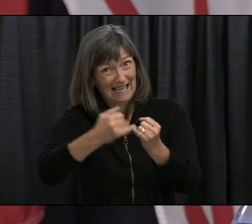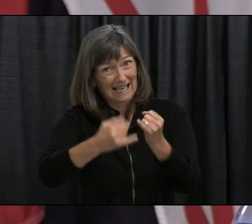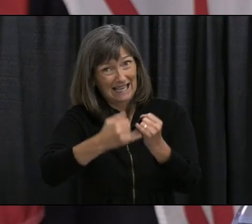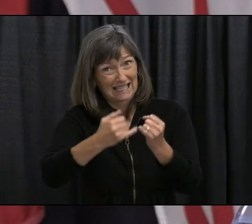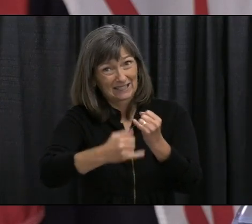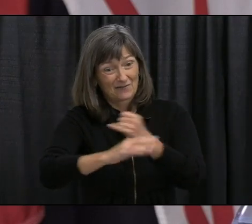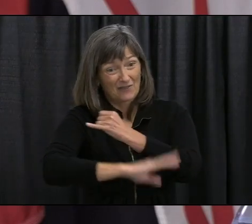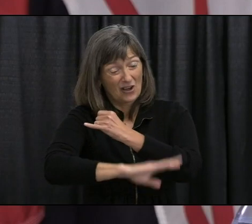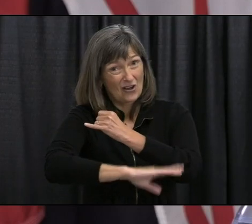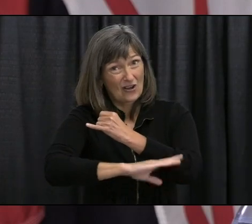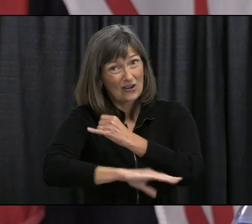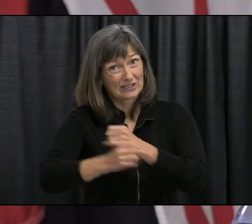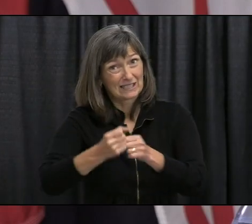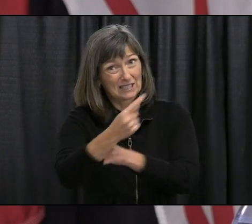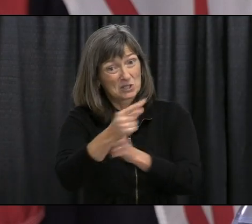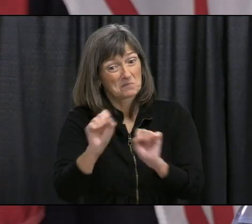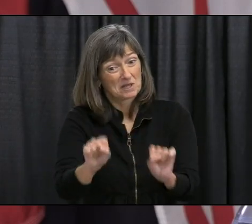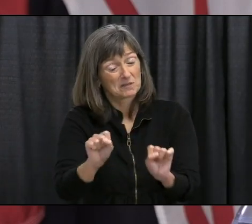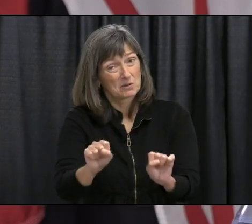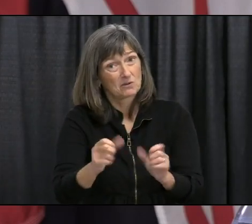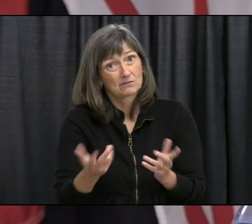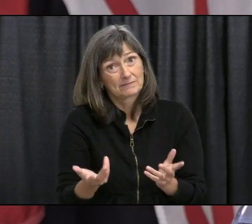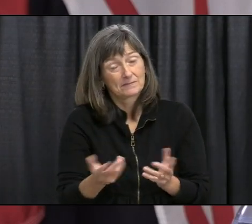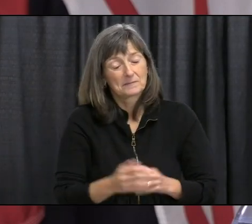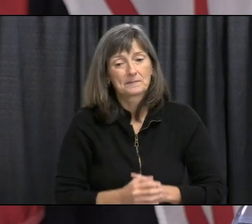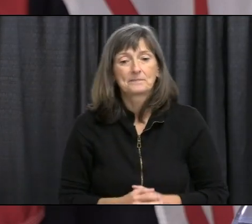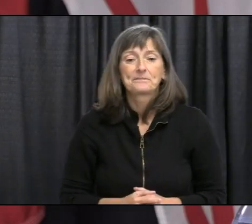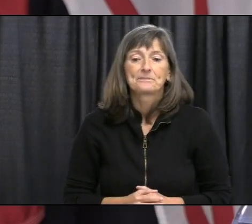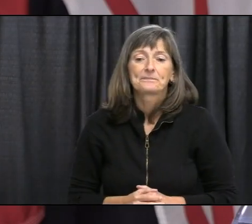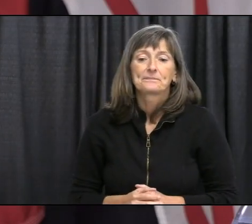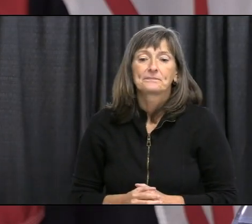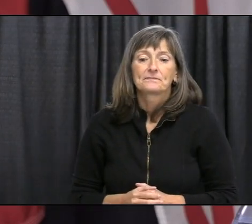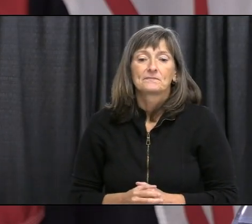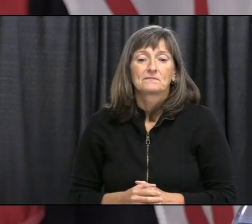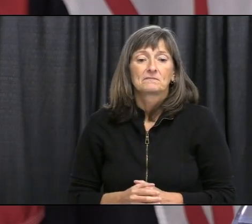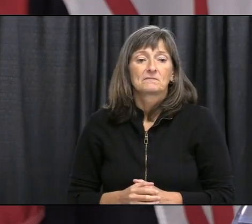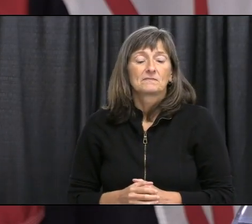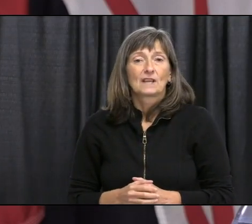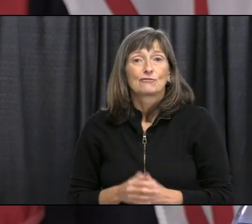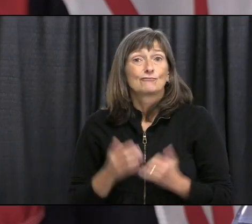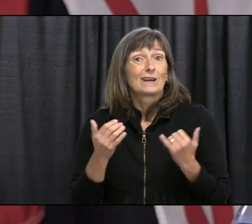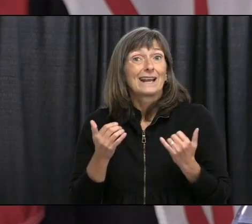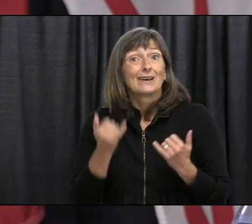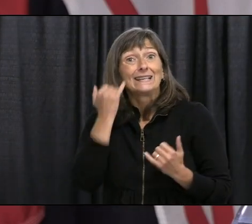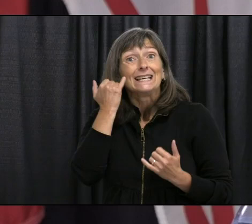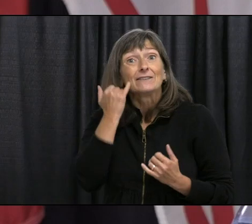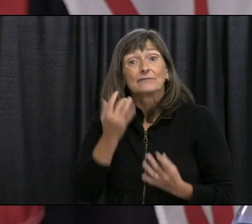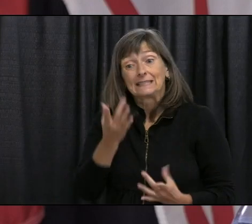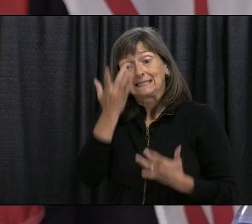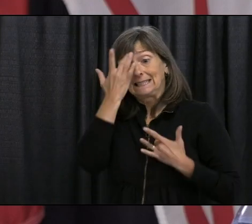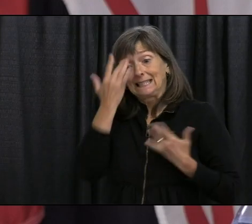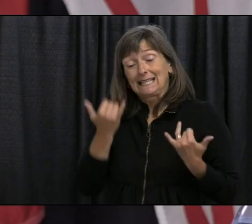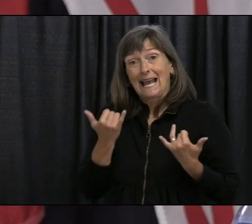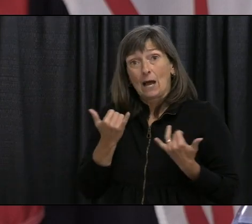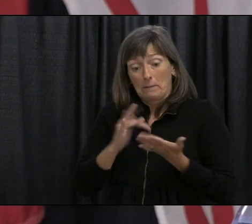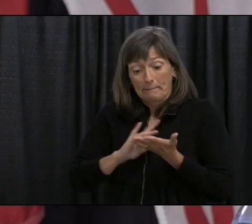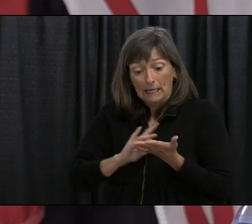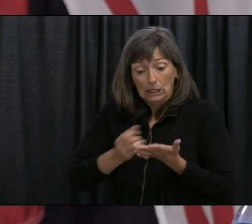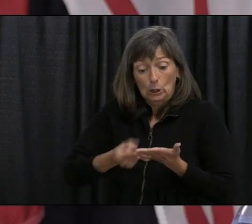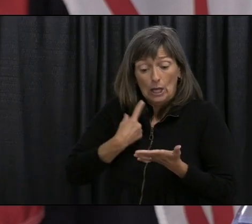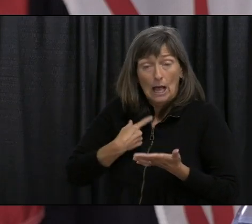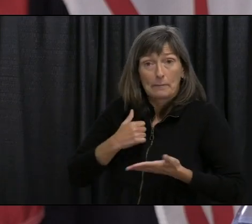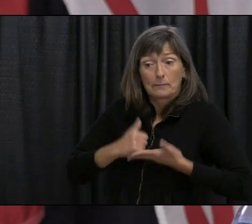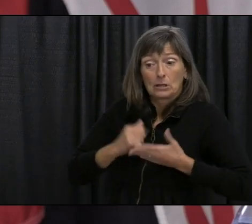is available. Similarly, we don't have a specific treatment for COVID-19 as an